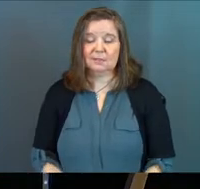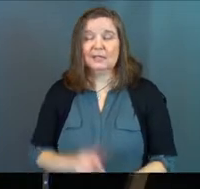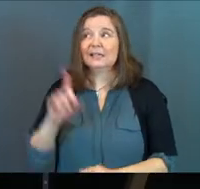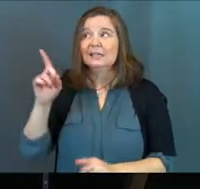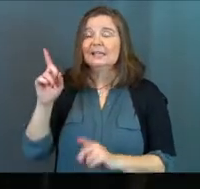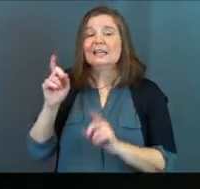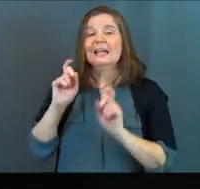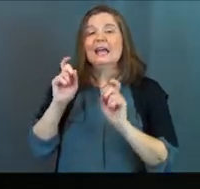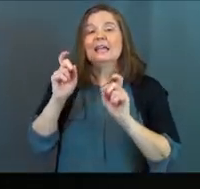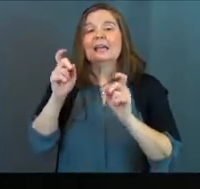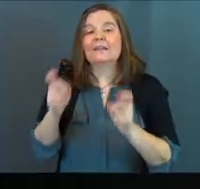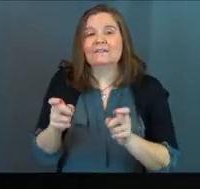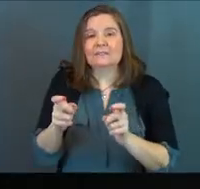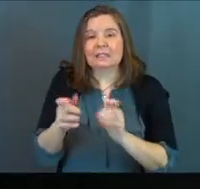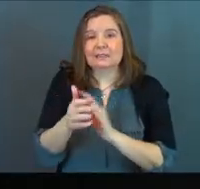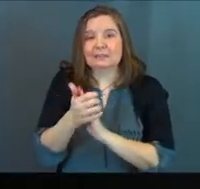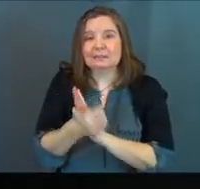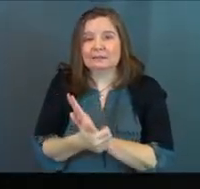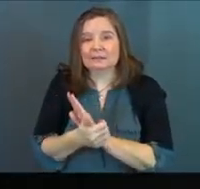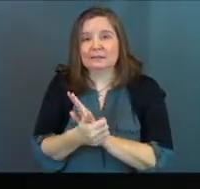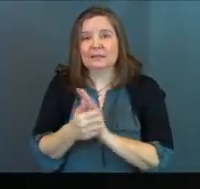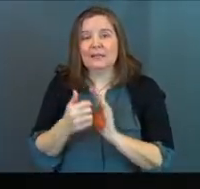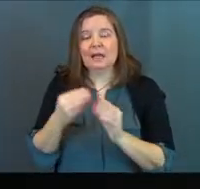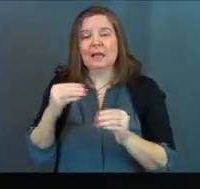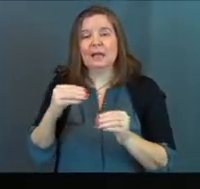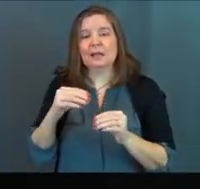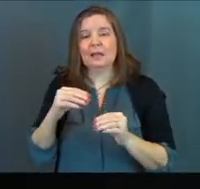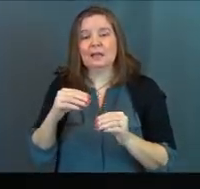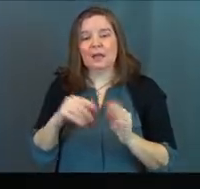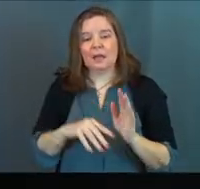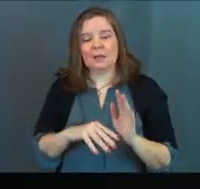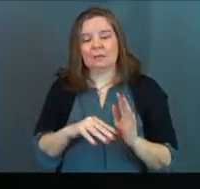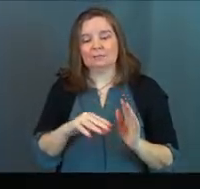He gifted you an immortal